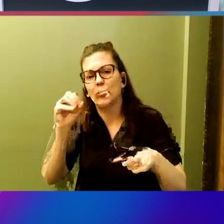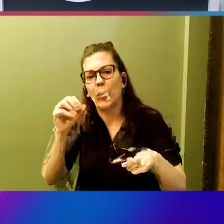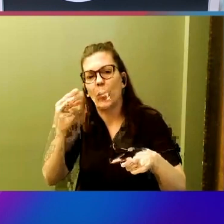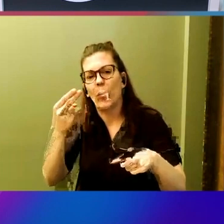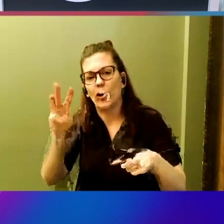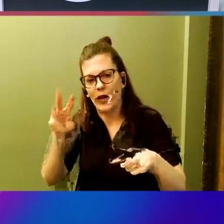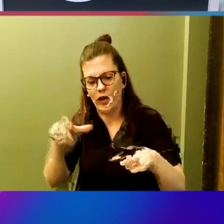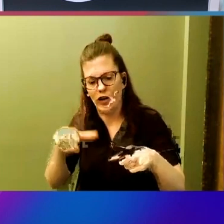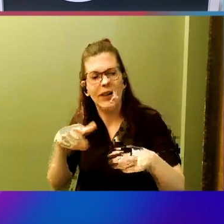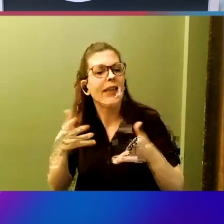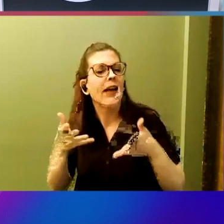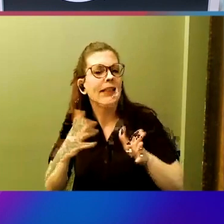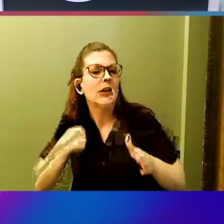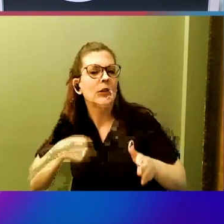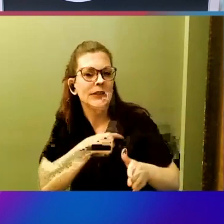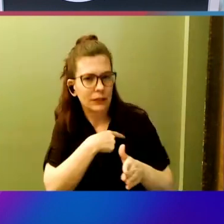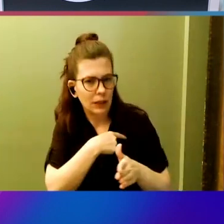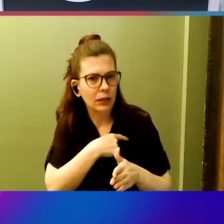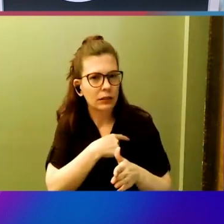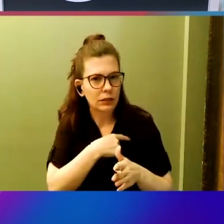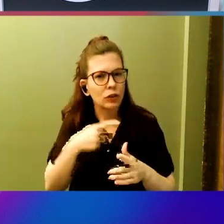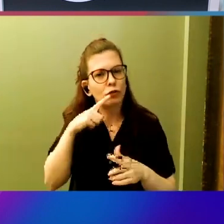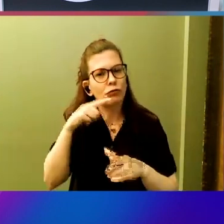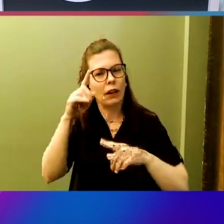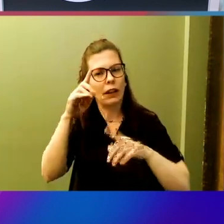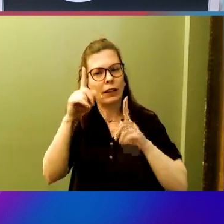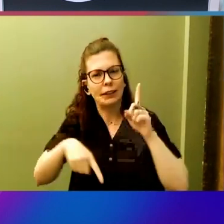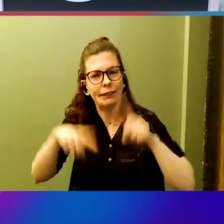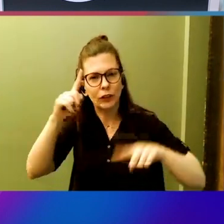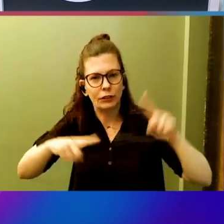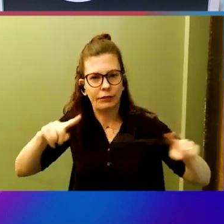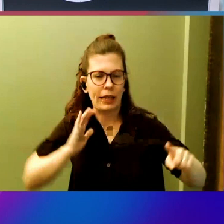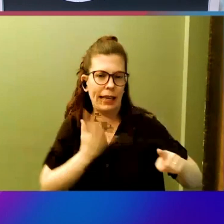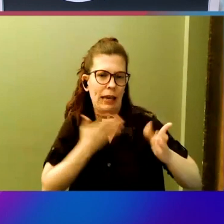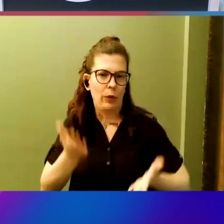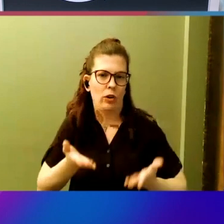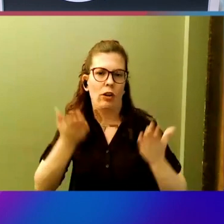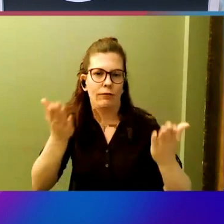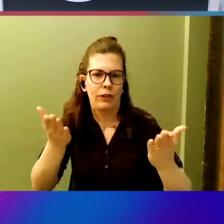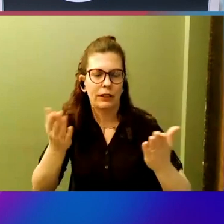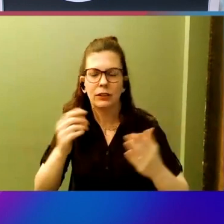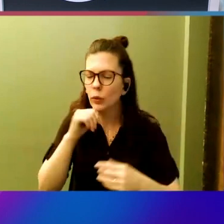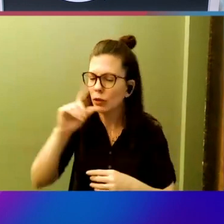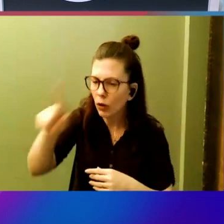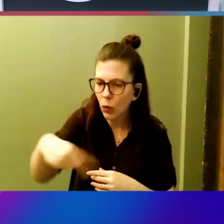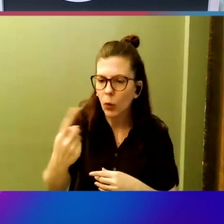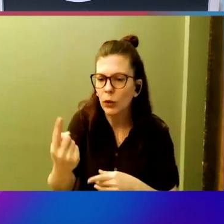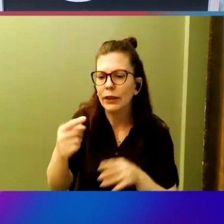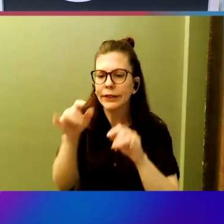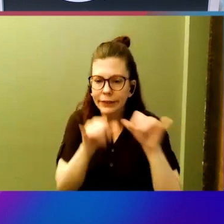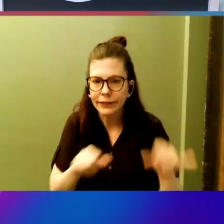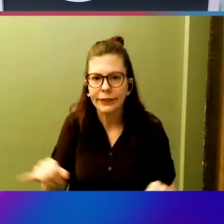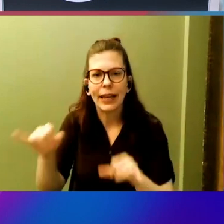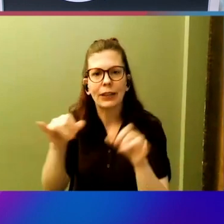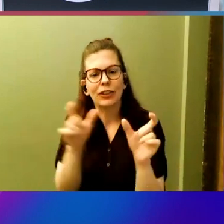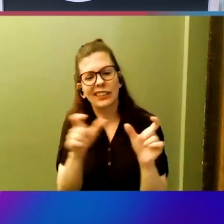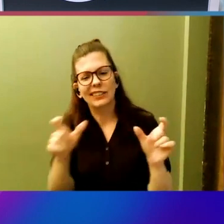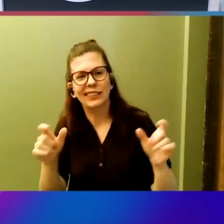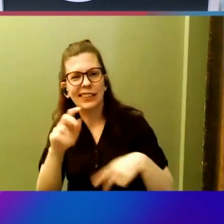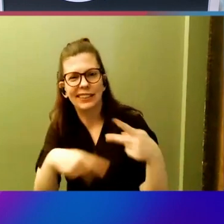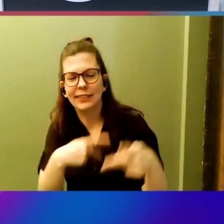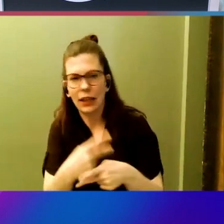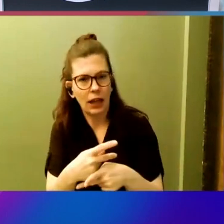us to diversify our offerings. So we're no longer just doing standard instance types. We're able to offer bare